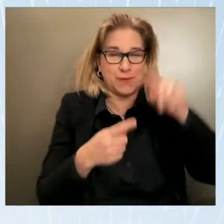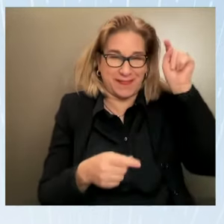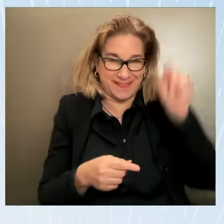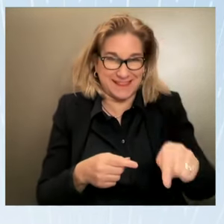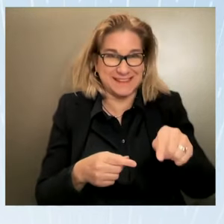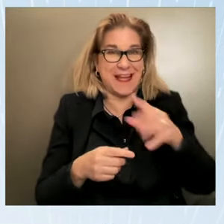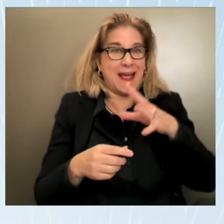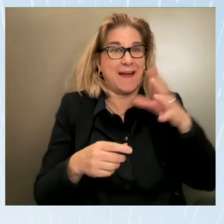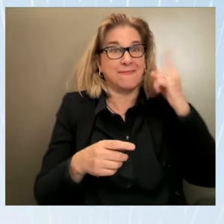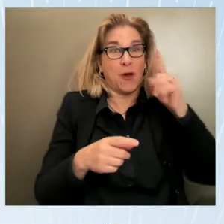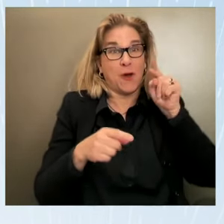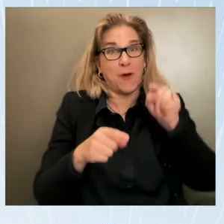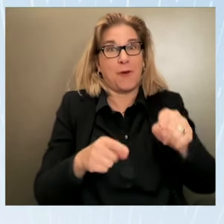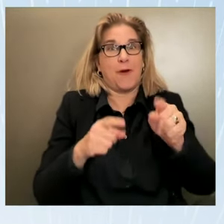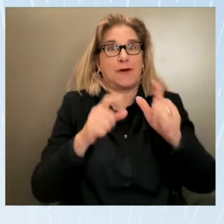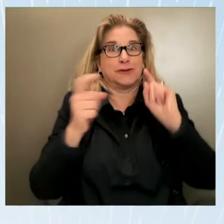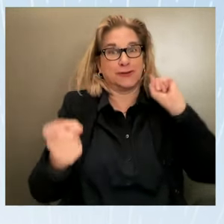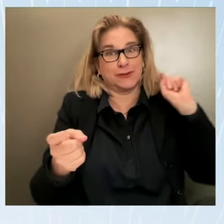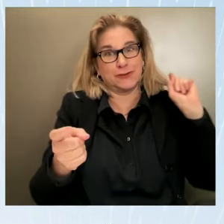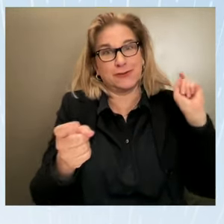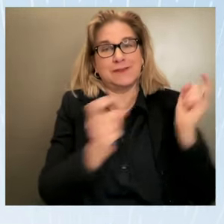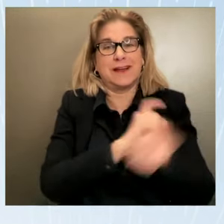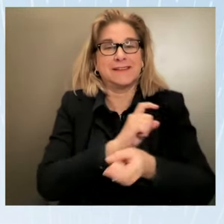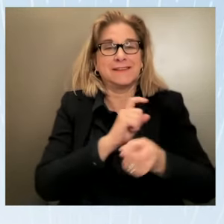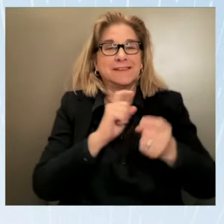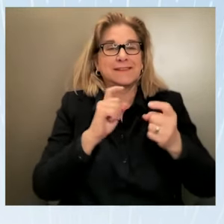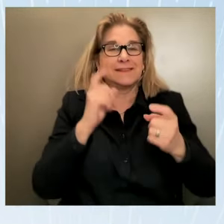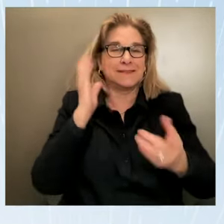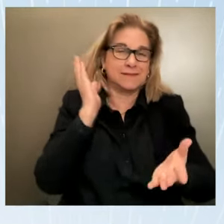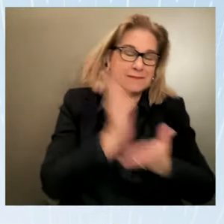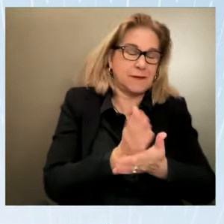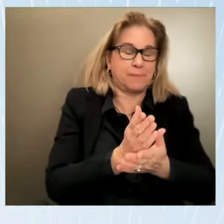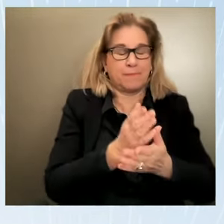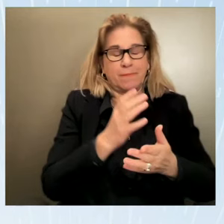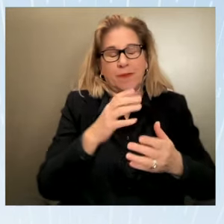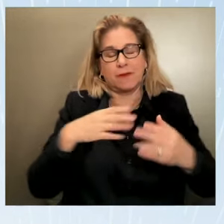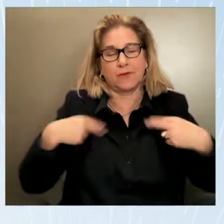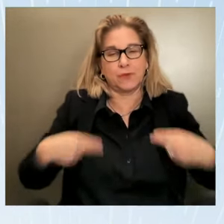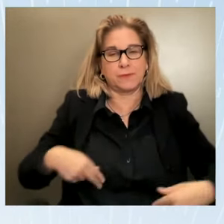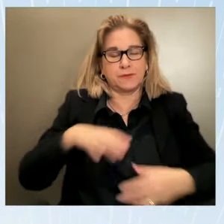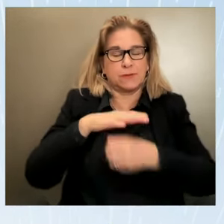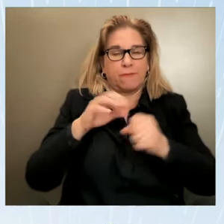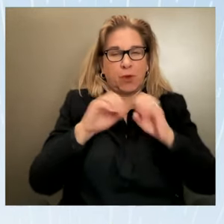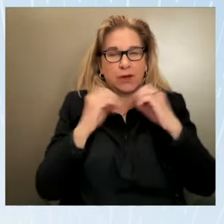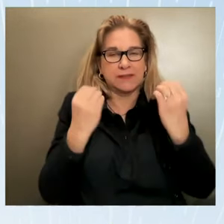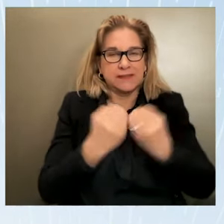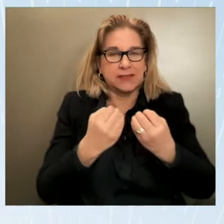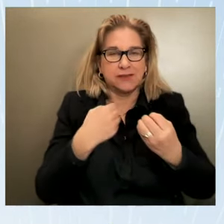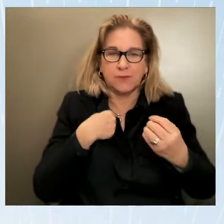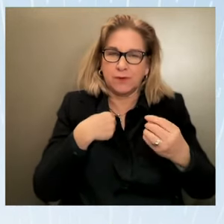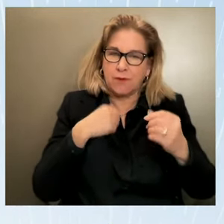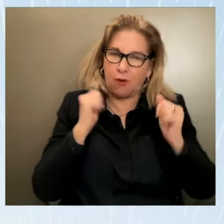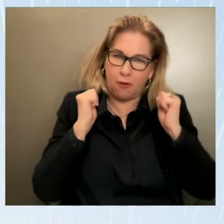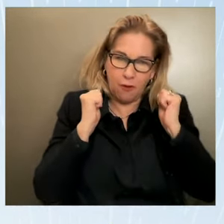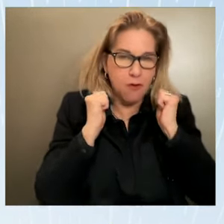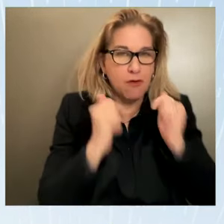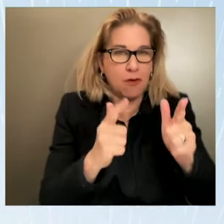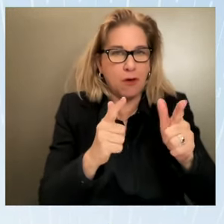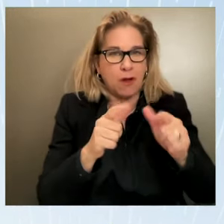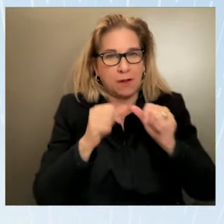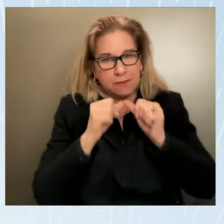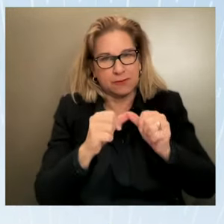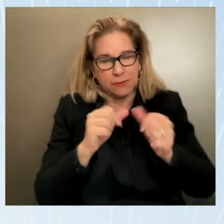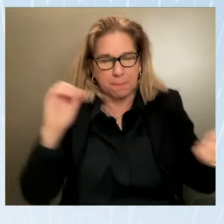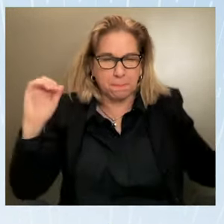today. And with our partners, we're going to continue to push forward these important investigations to develop even better strategies